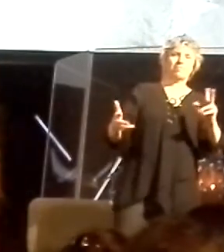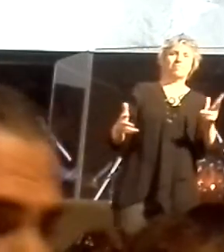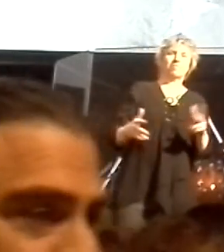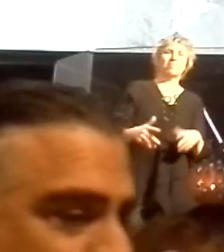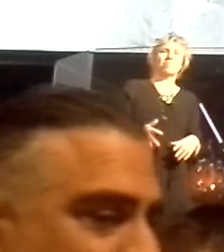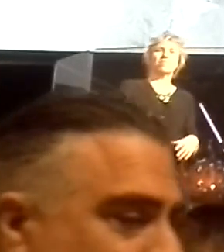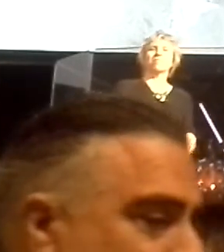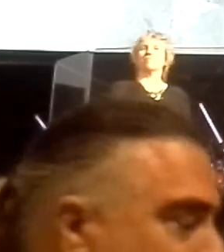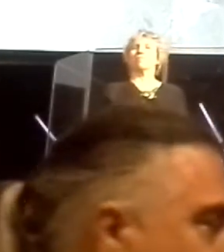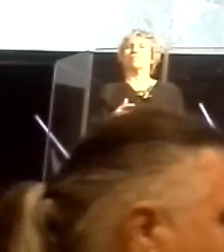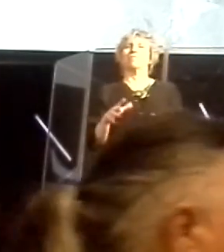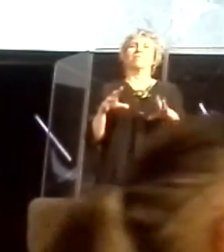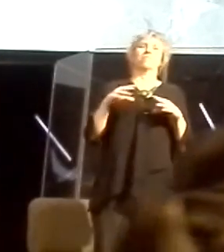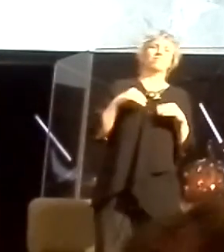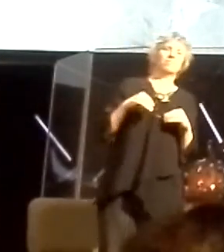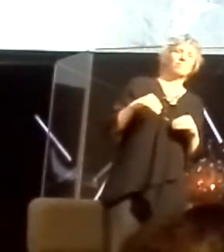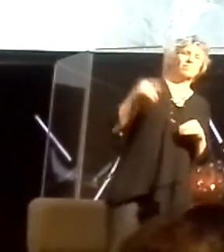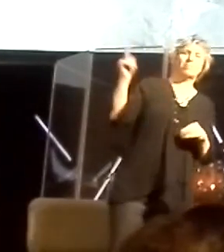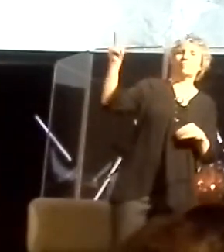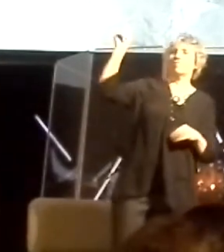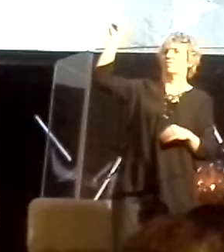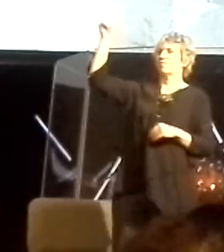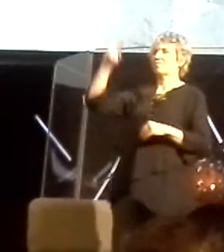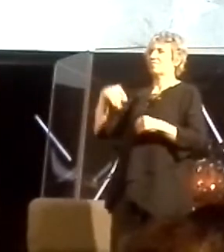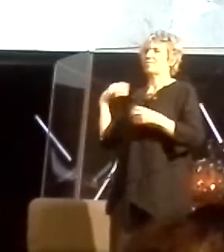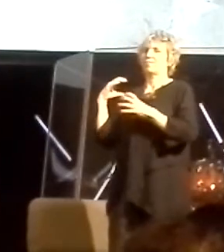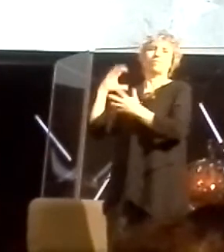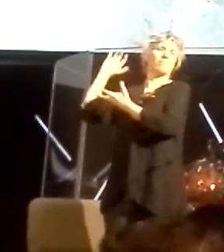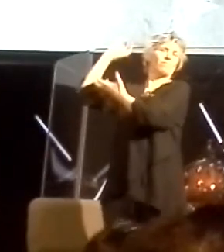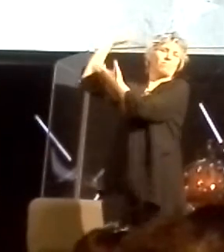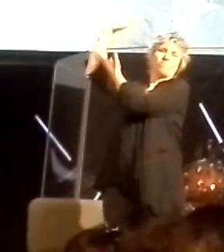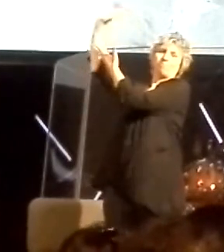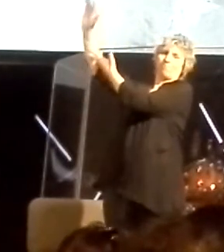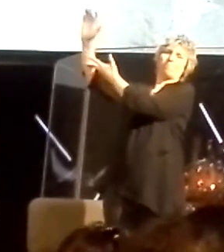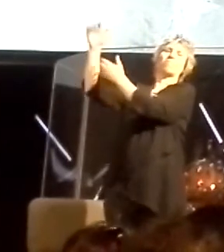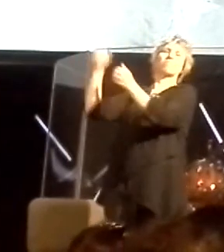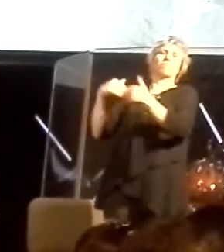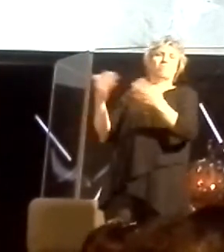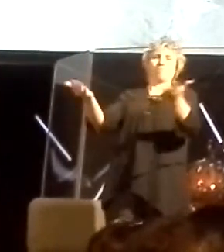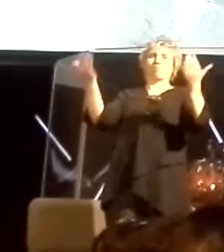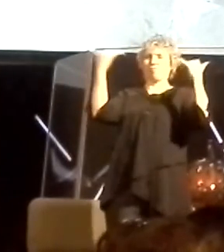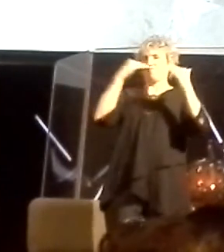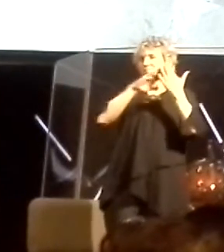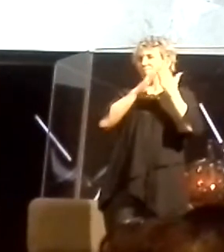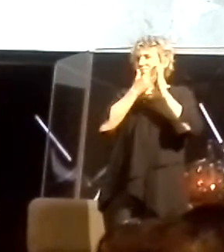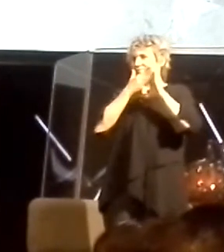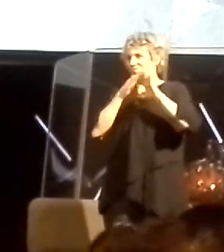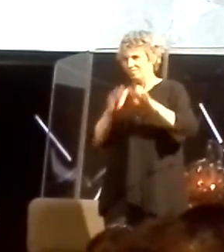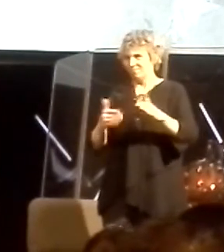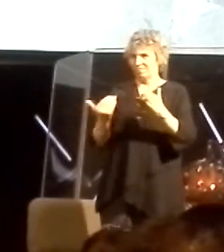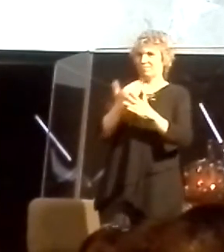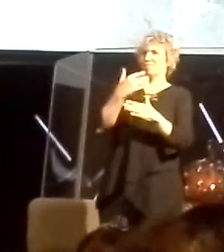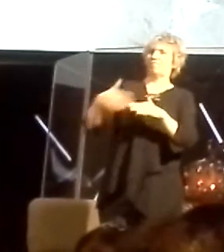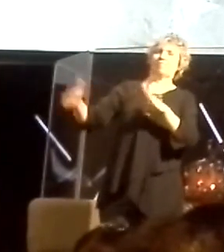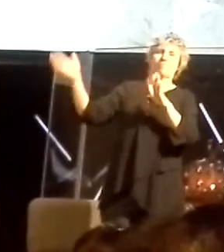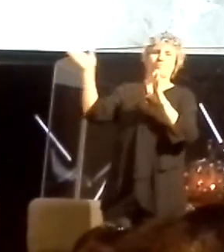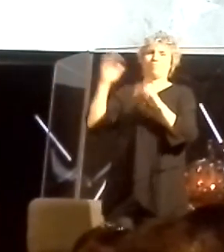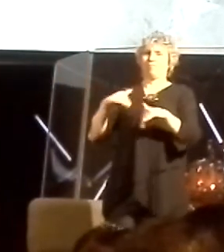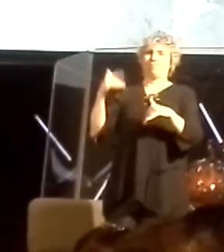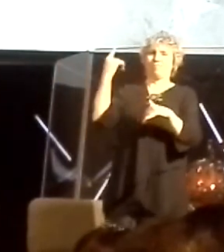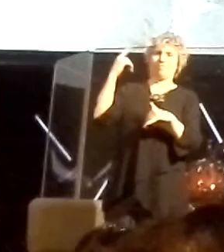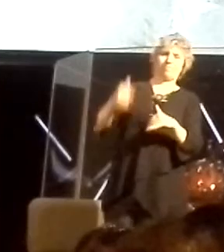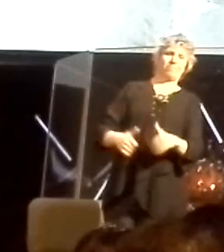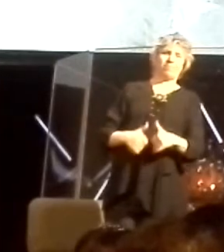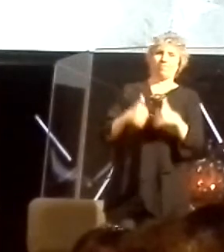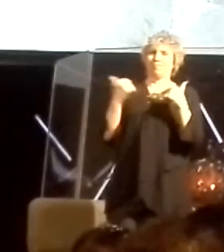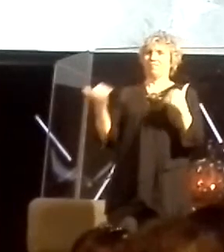felt a weight lifted off me and an overwhelming sense of peace along with a new hope of a better life. My life